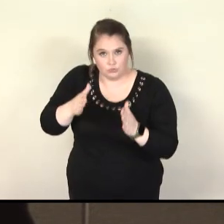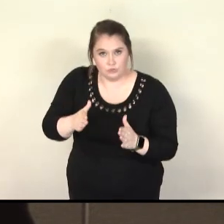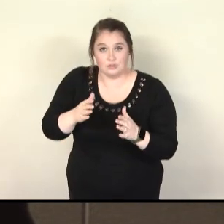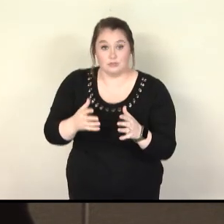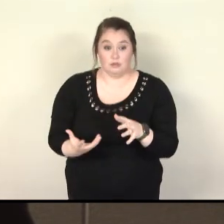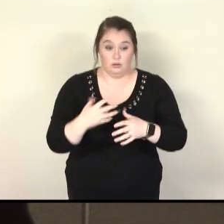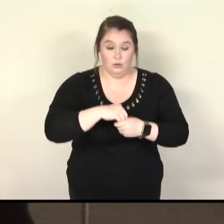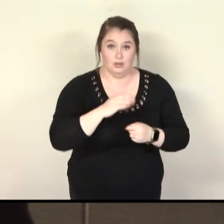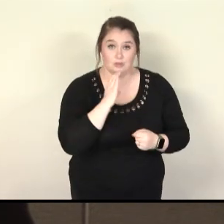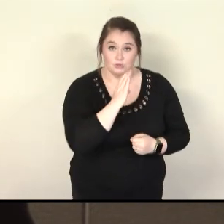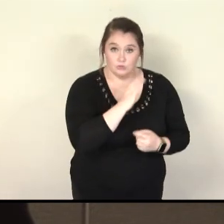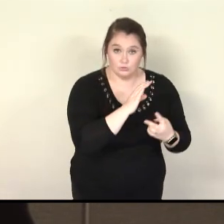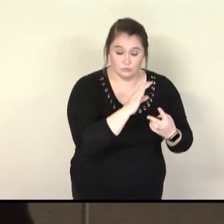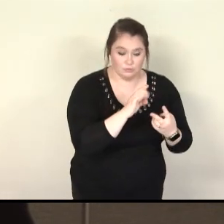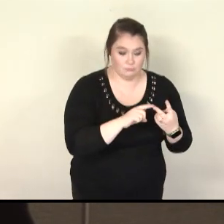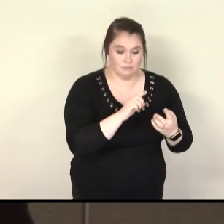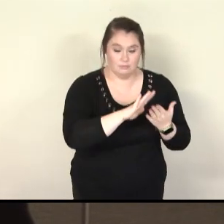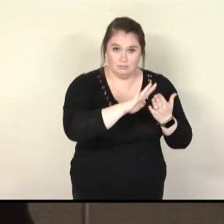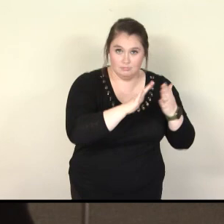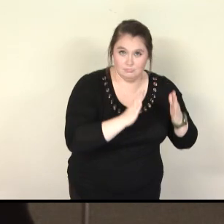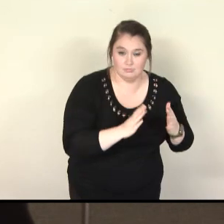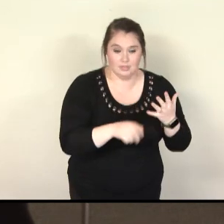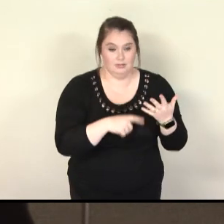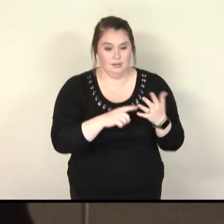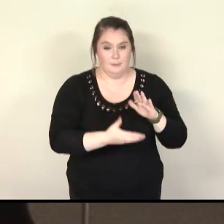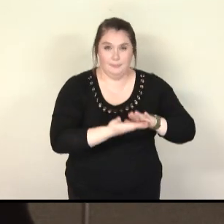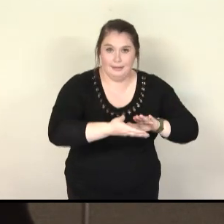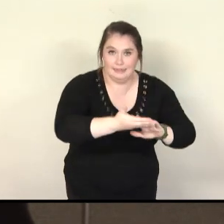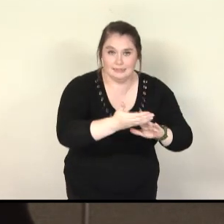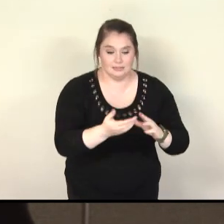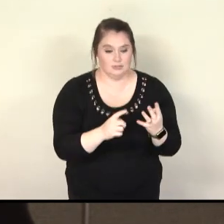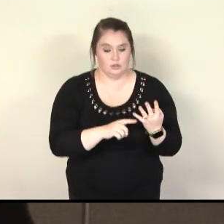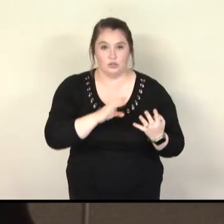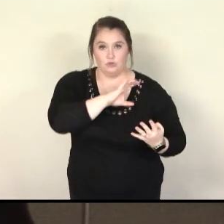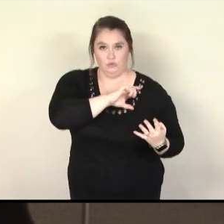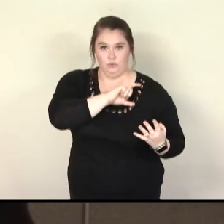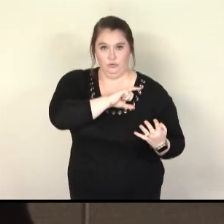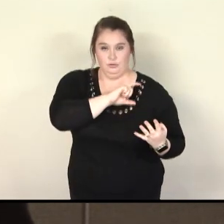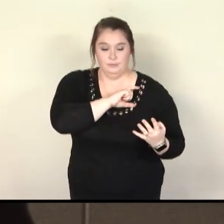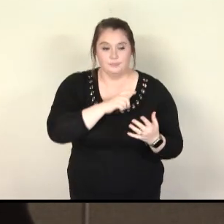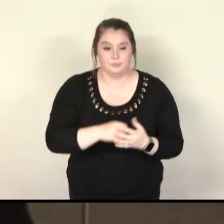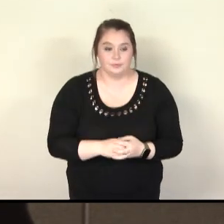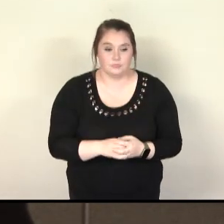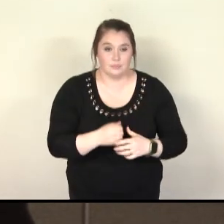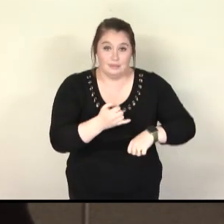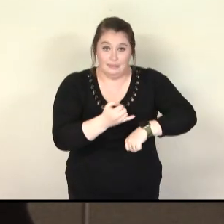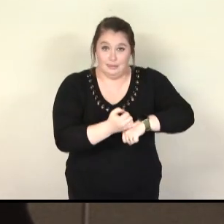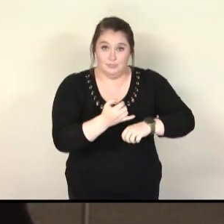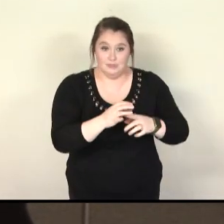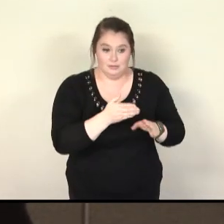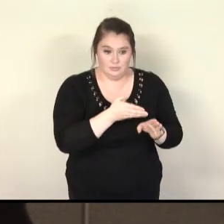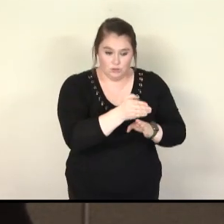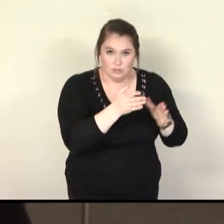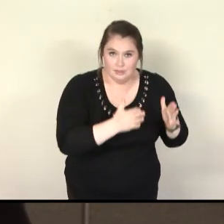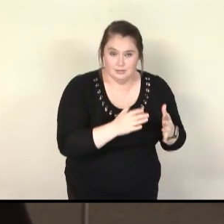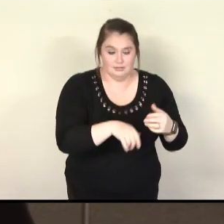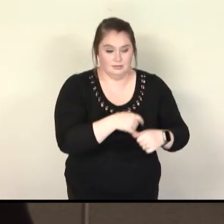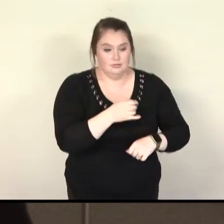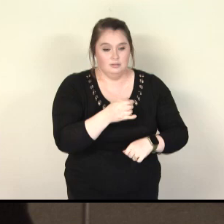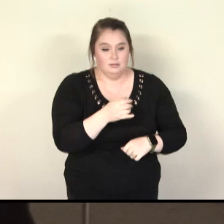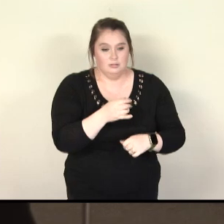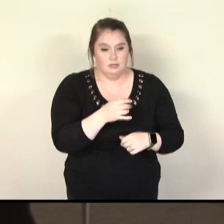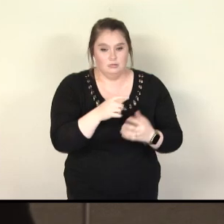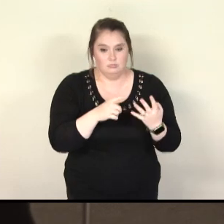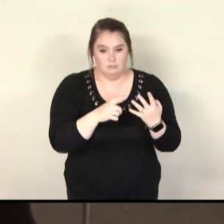including cafeteria workers, custodians, maintenance, and security guards, campus instructional specialists, counselors, assistant principals,